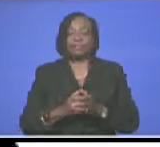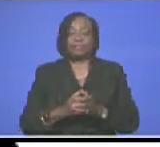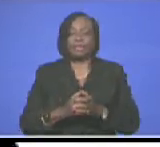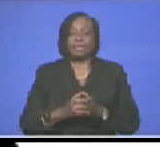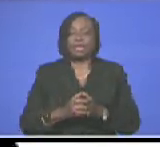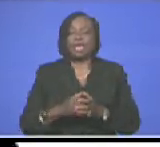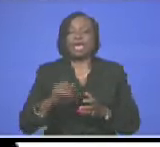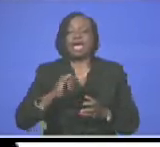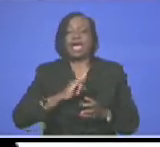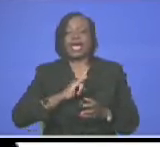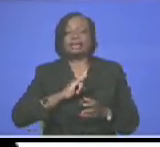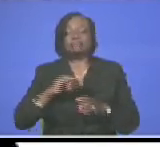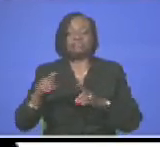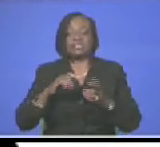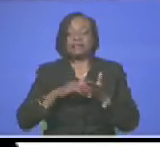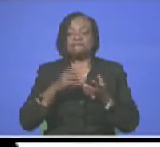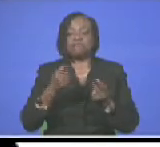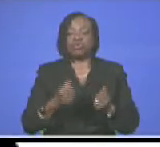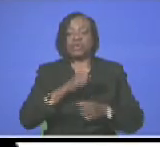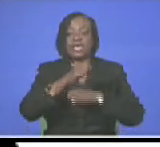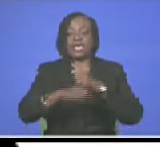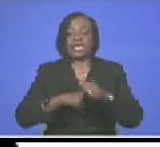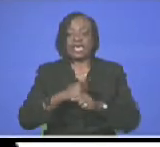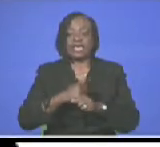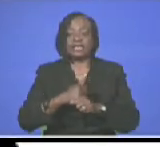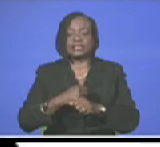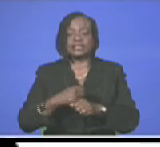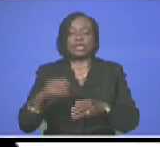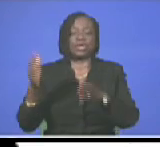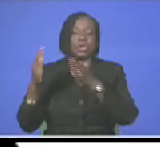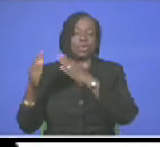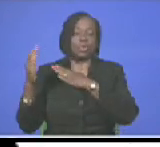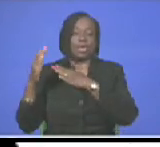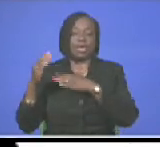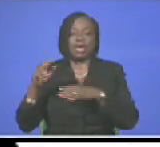basketball court a few years ago, and people are doing wheelies on it